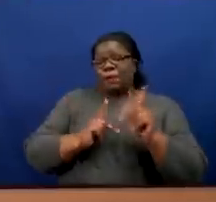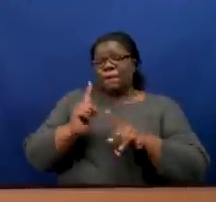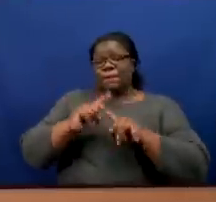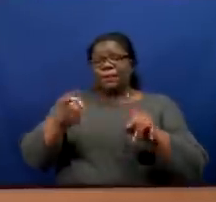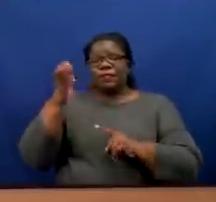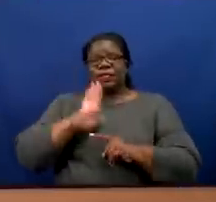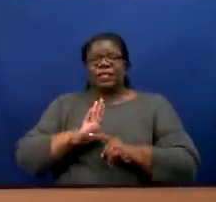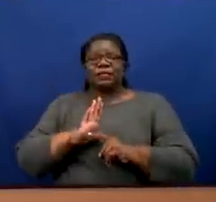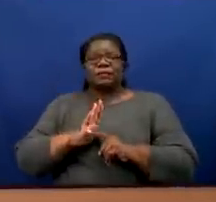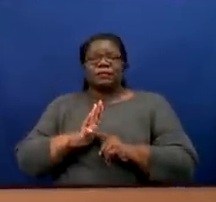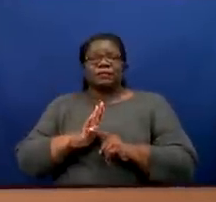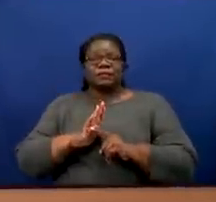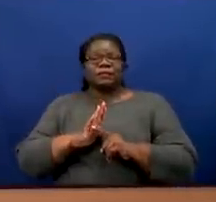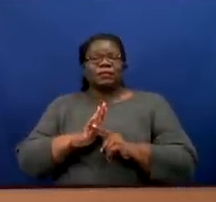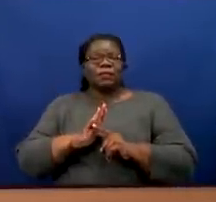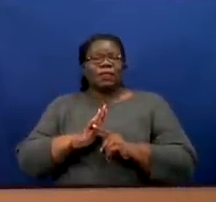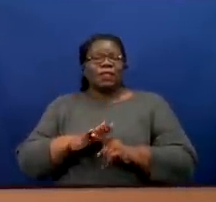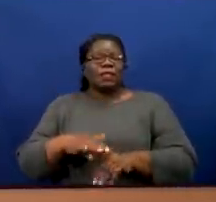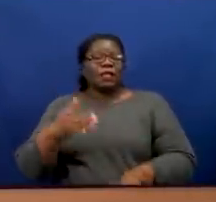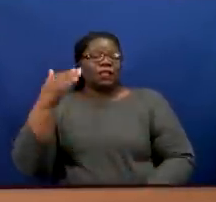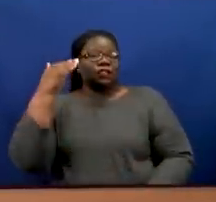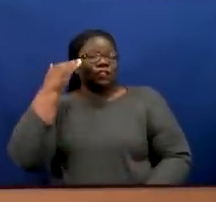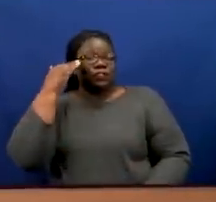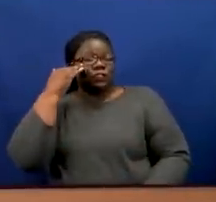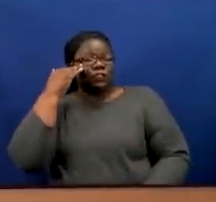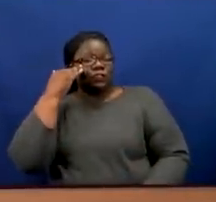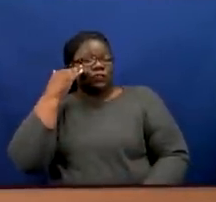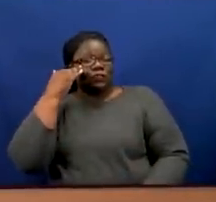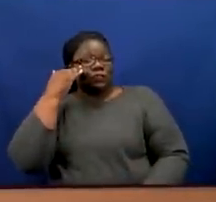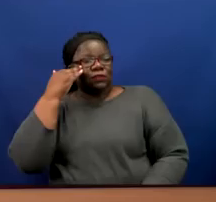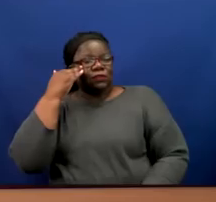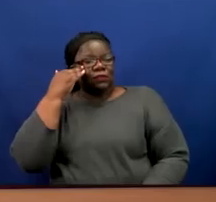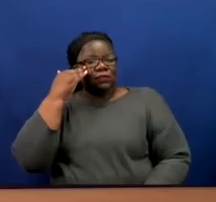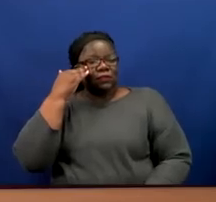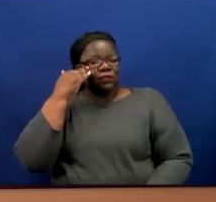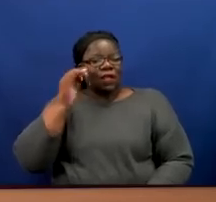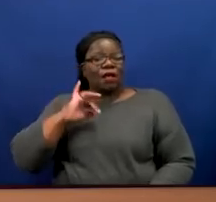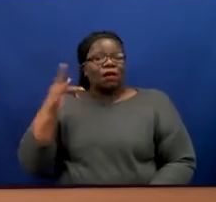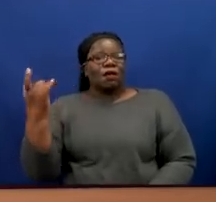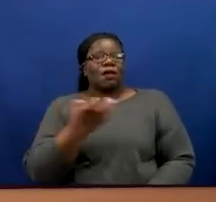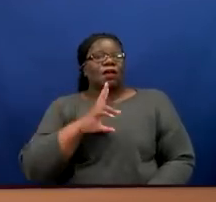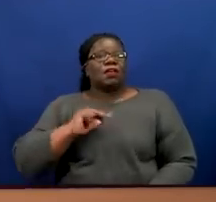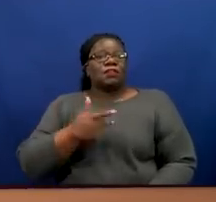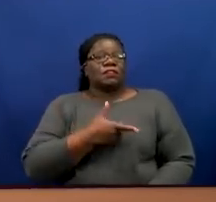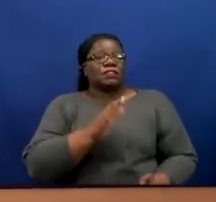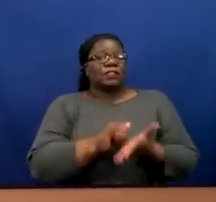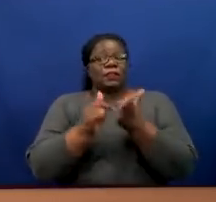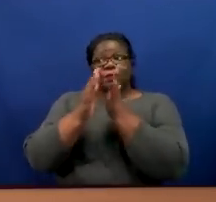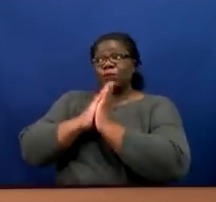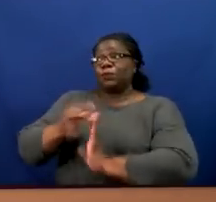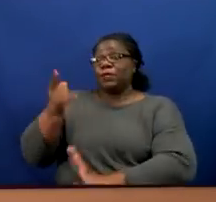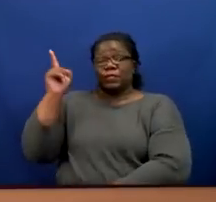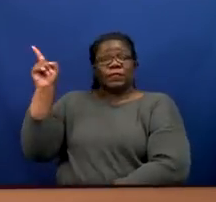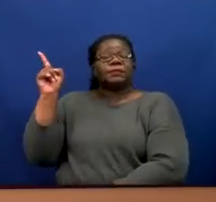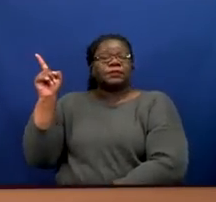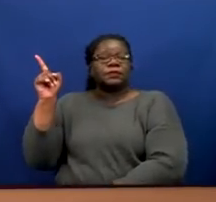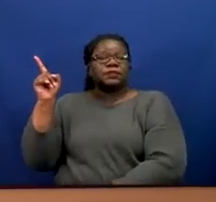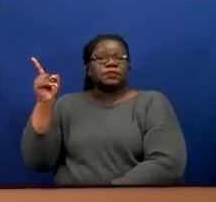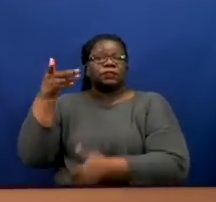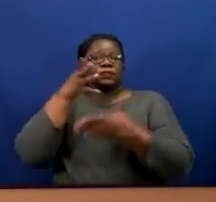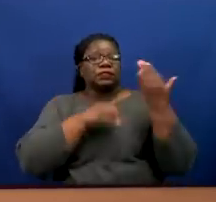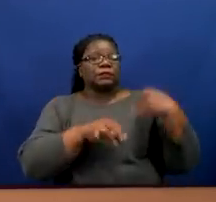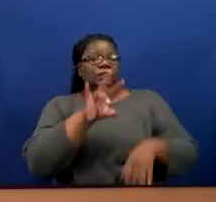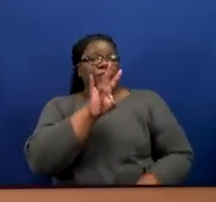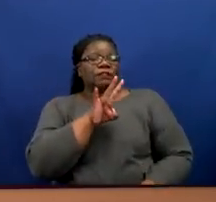in tune and in touch with all of us who make our petitions known unto God. And so when you get to